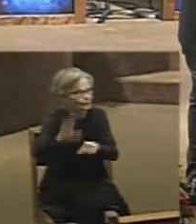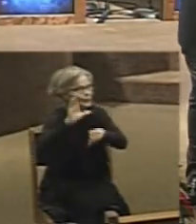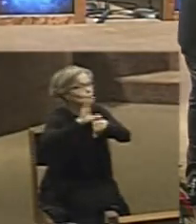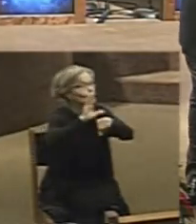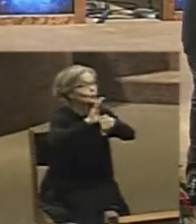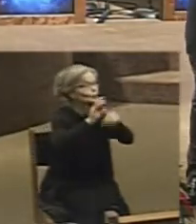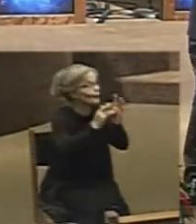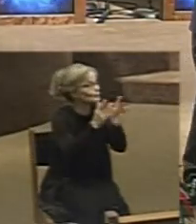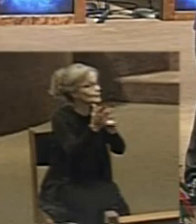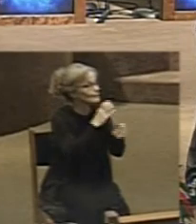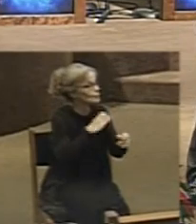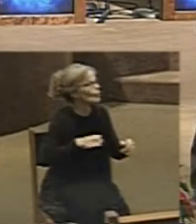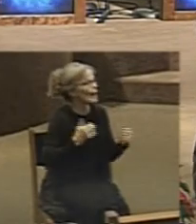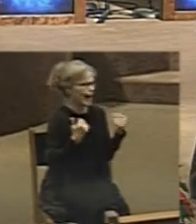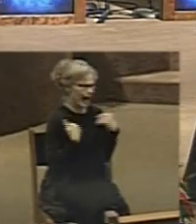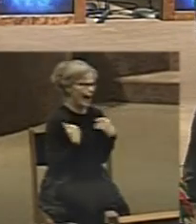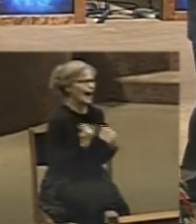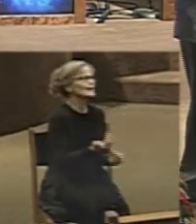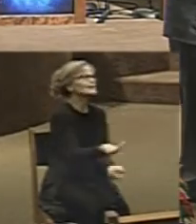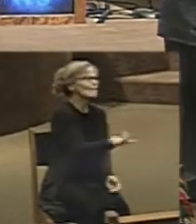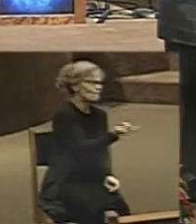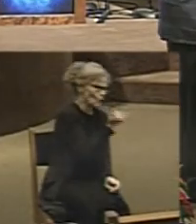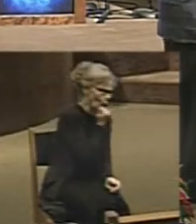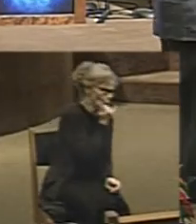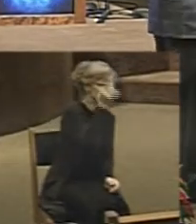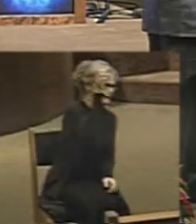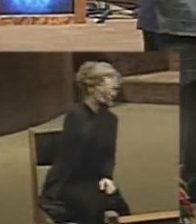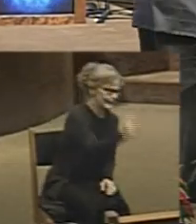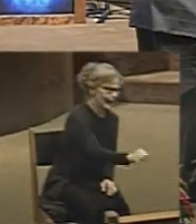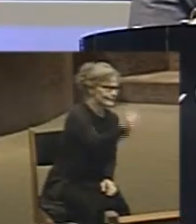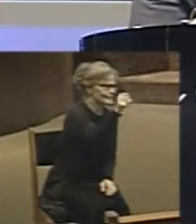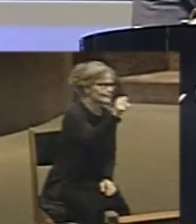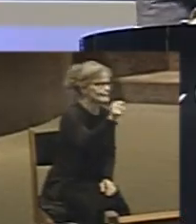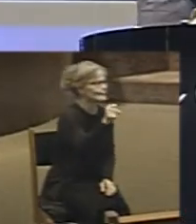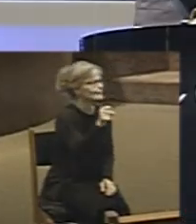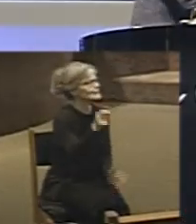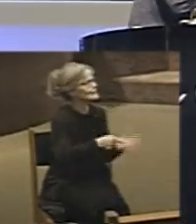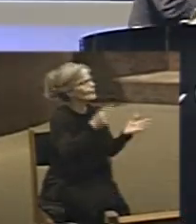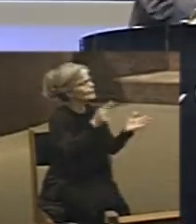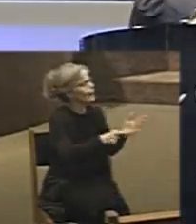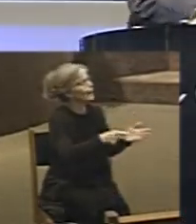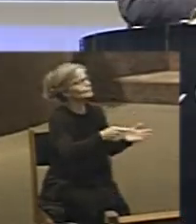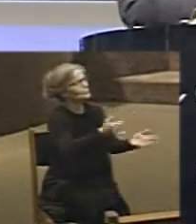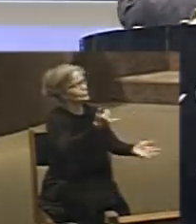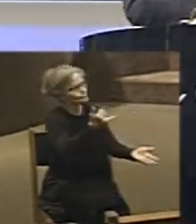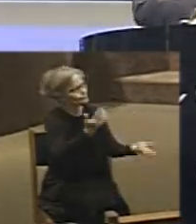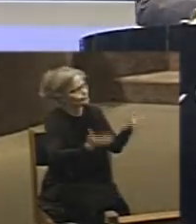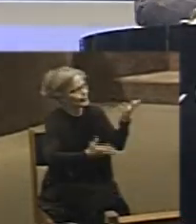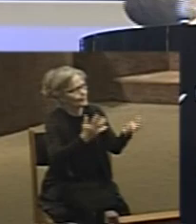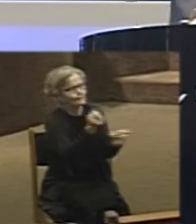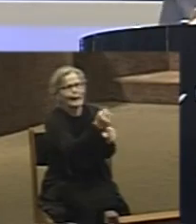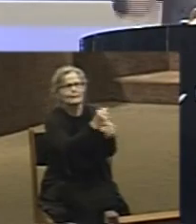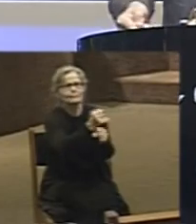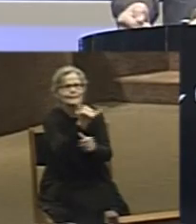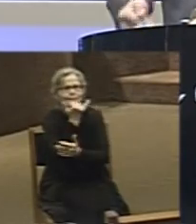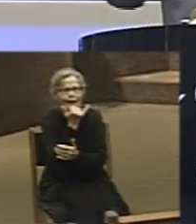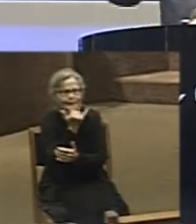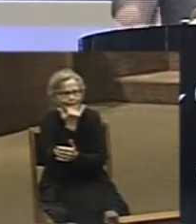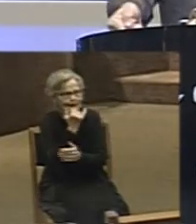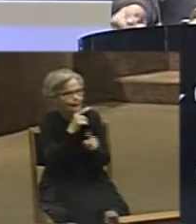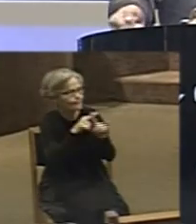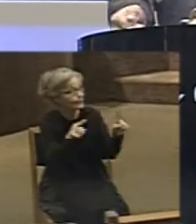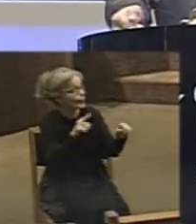without fault. The church is not without error. The church is made up of